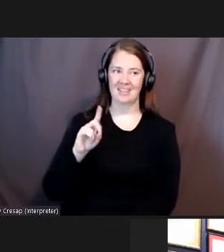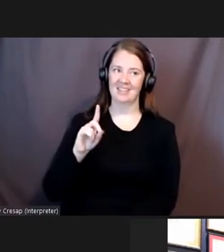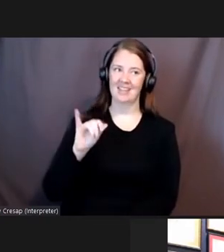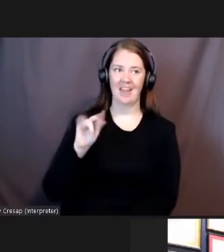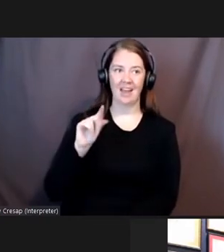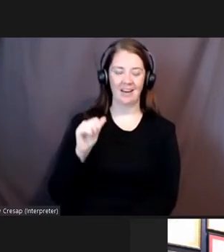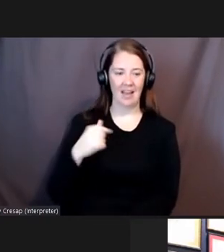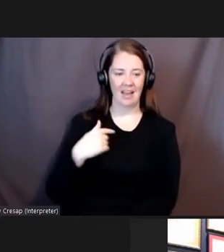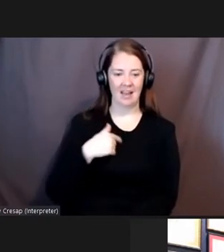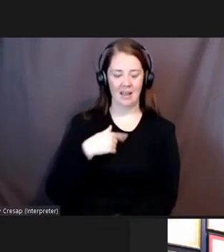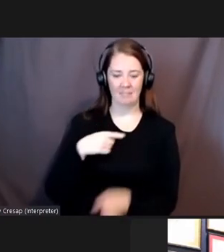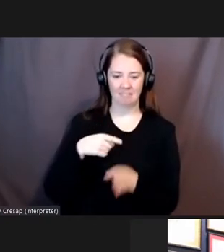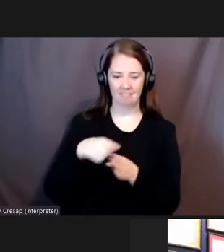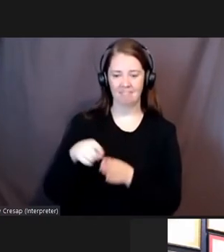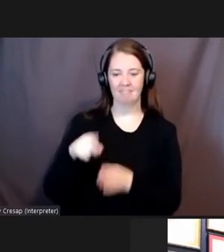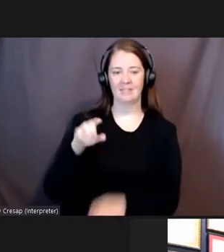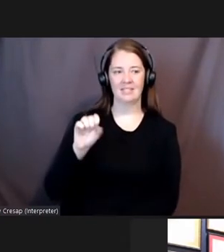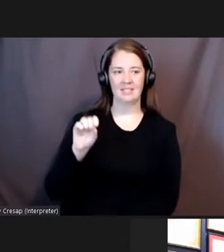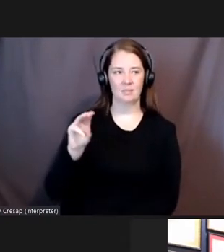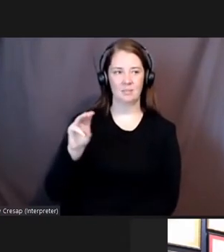expert.